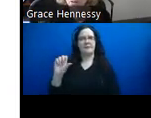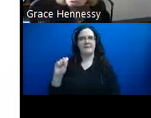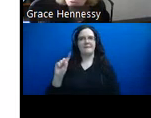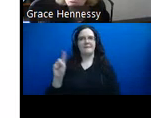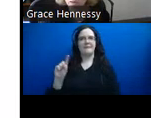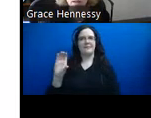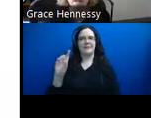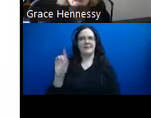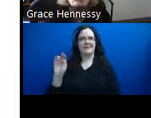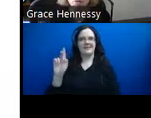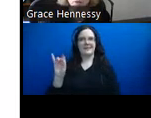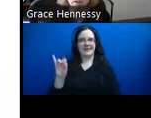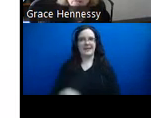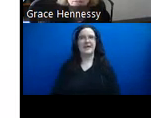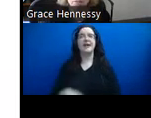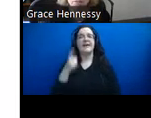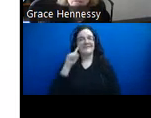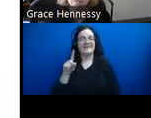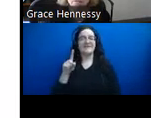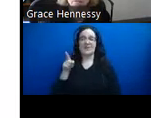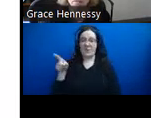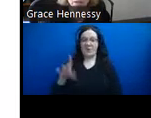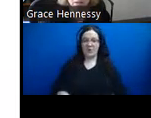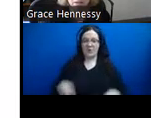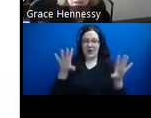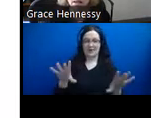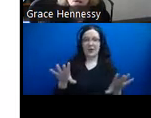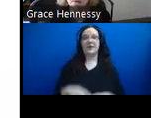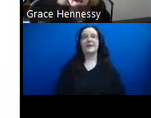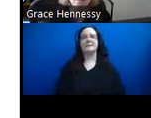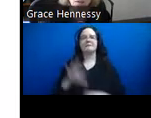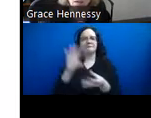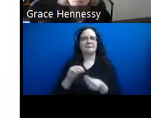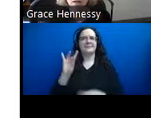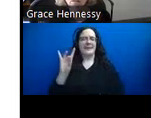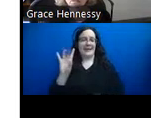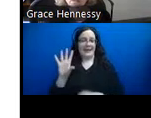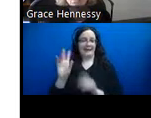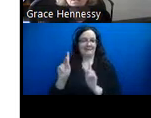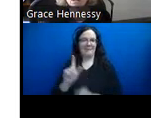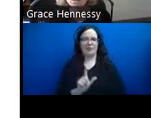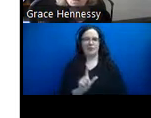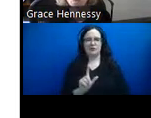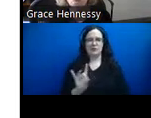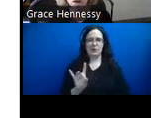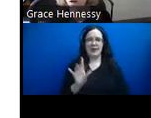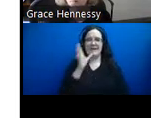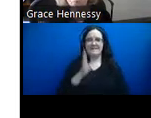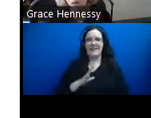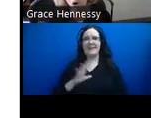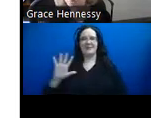gambling in Australia. There were 28 females and 57 males. And when they asked about gambling activities, the females